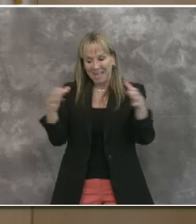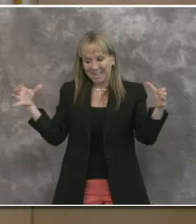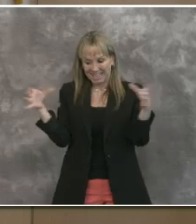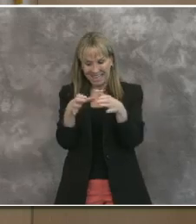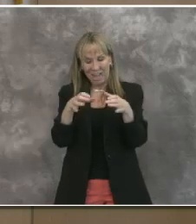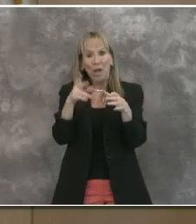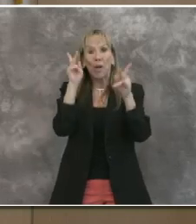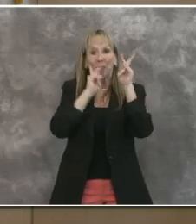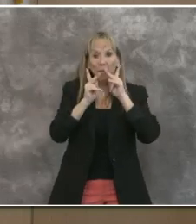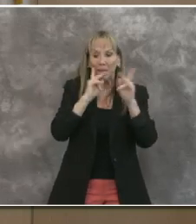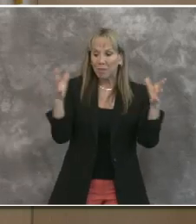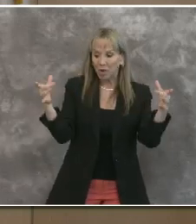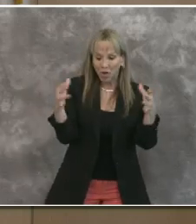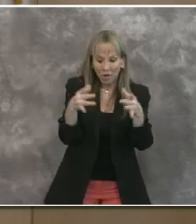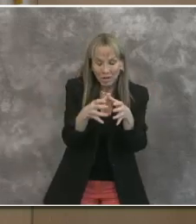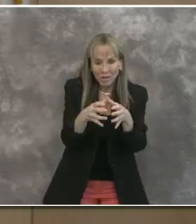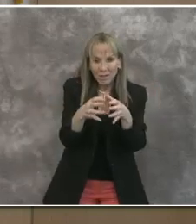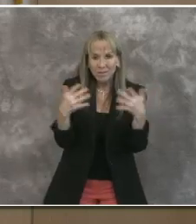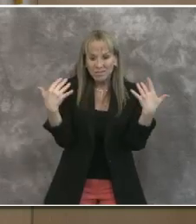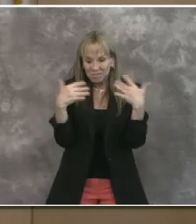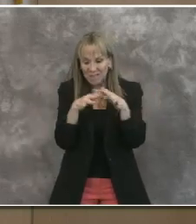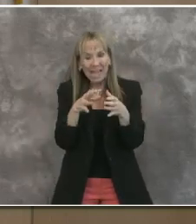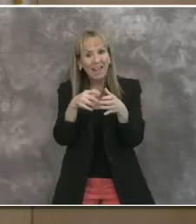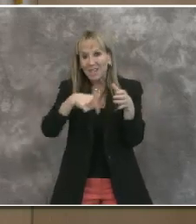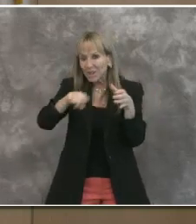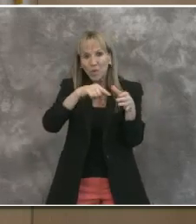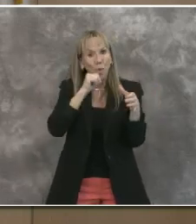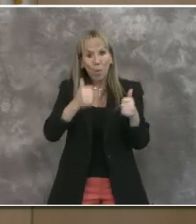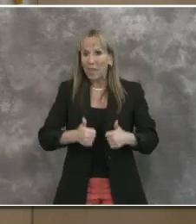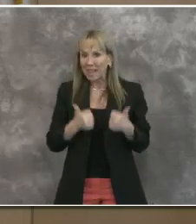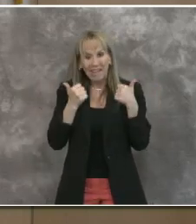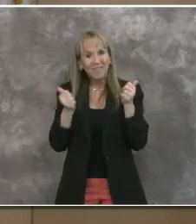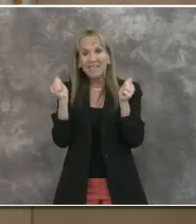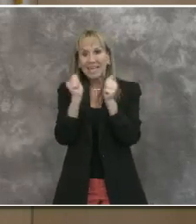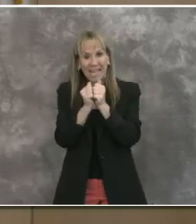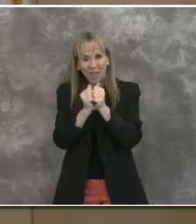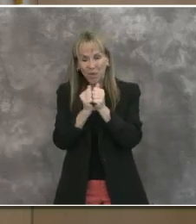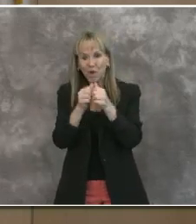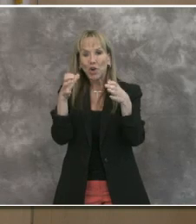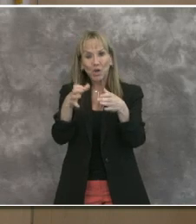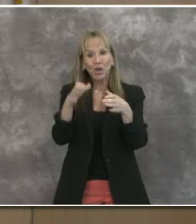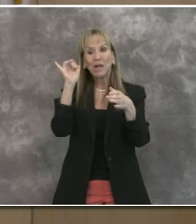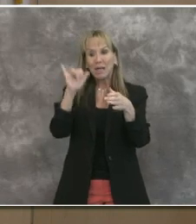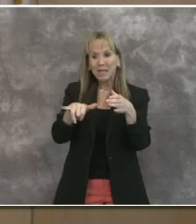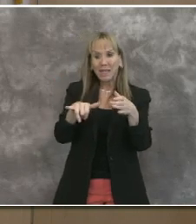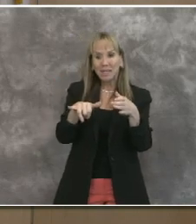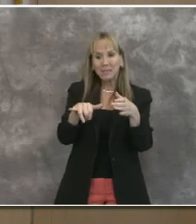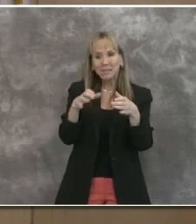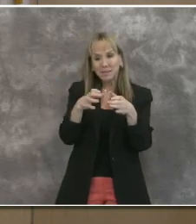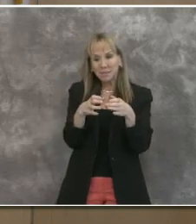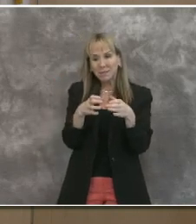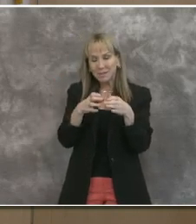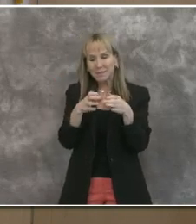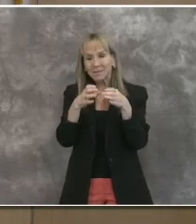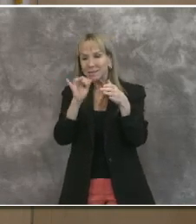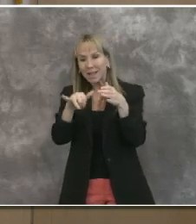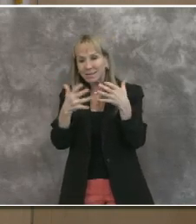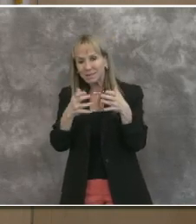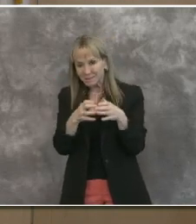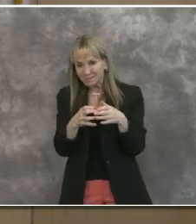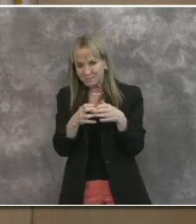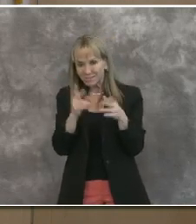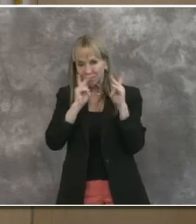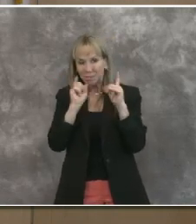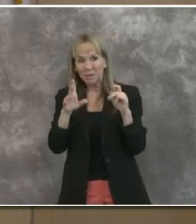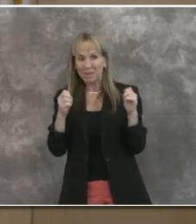together and they are not household members, that is considered a gathering, and individuals should be concerned that